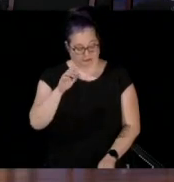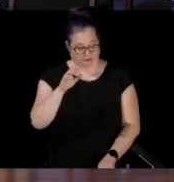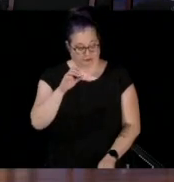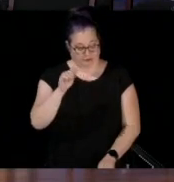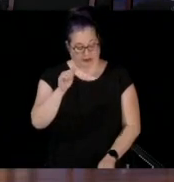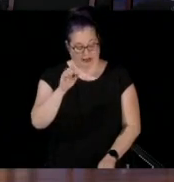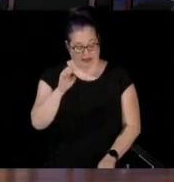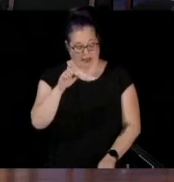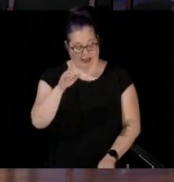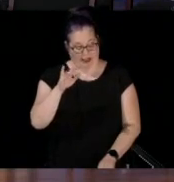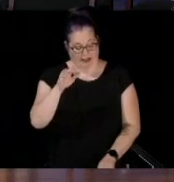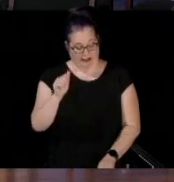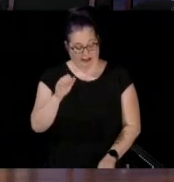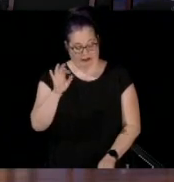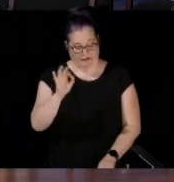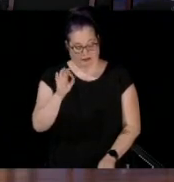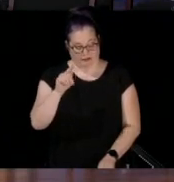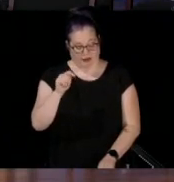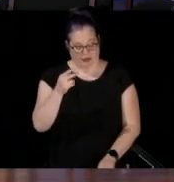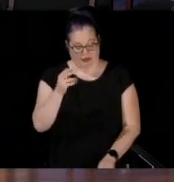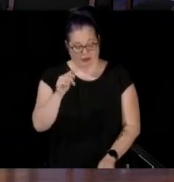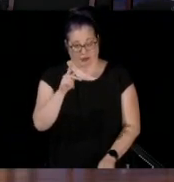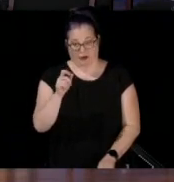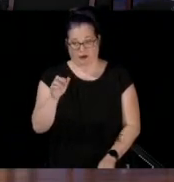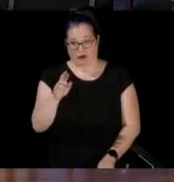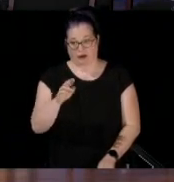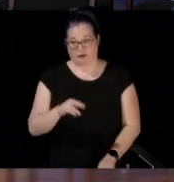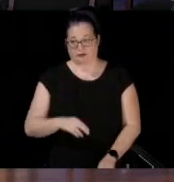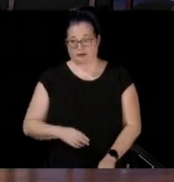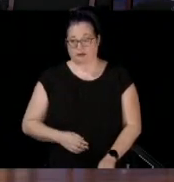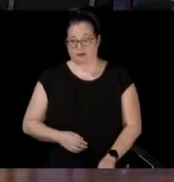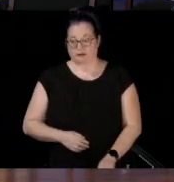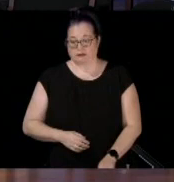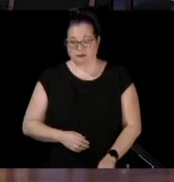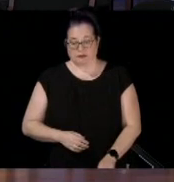Alia Fatima Tucker.